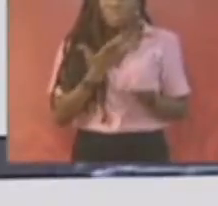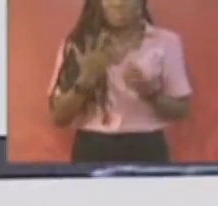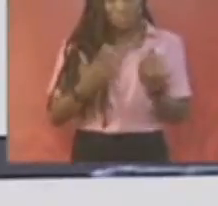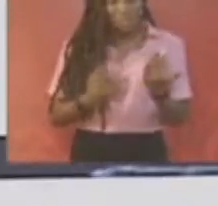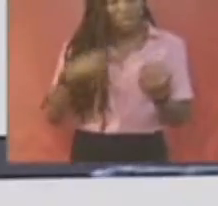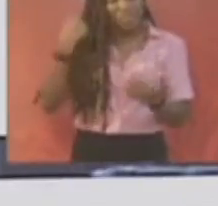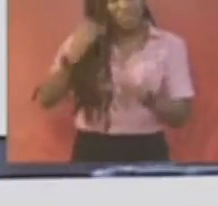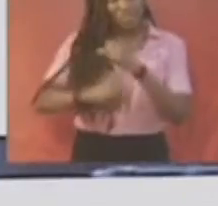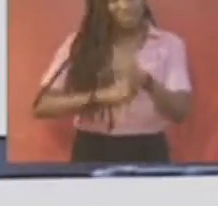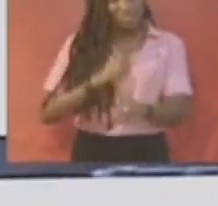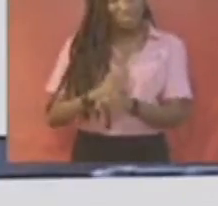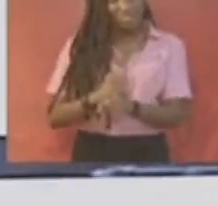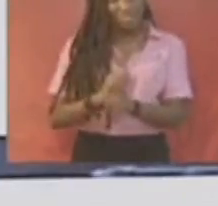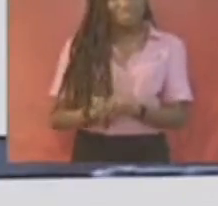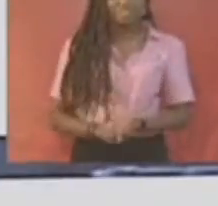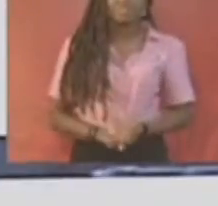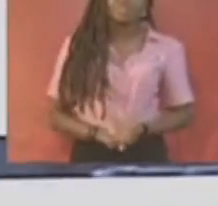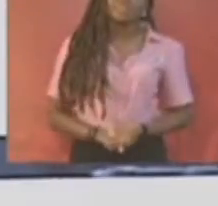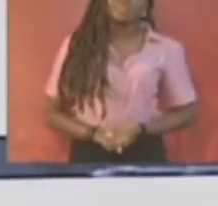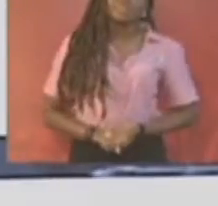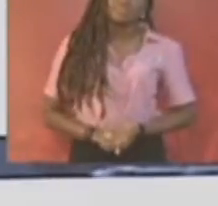With regard to capacity,